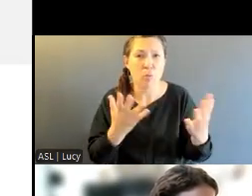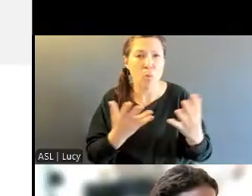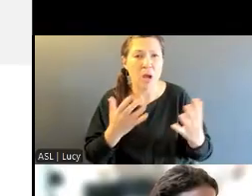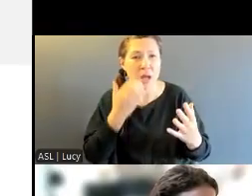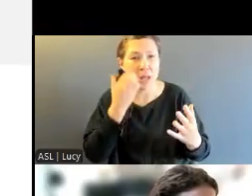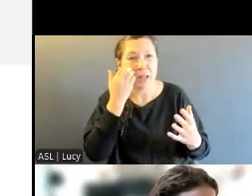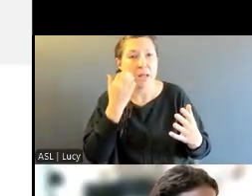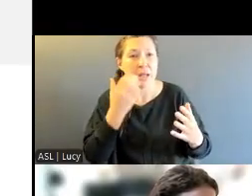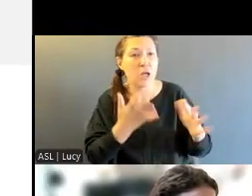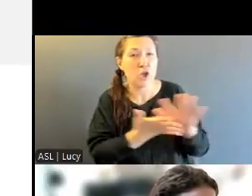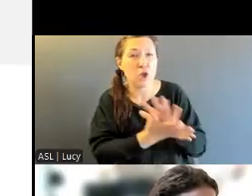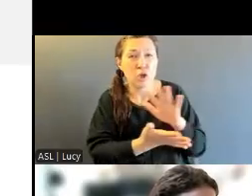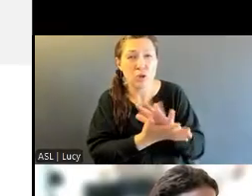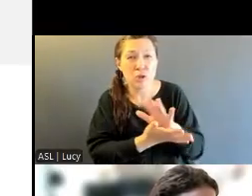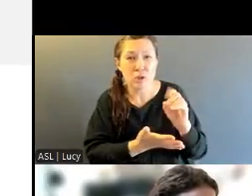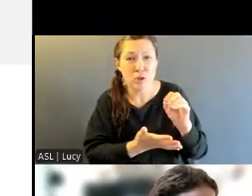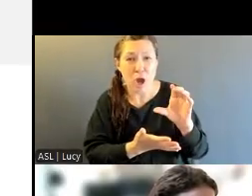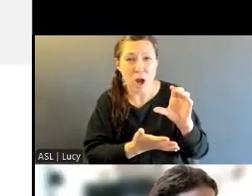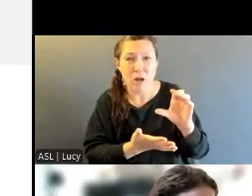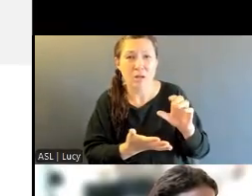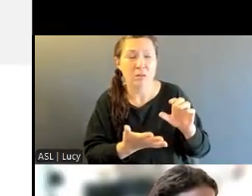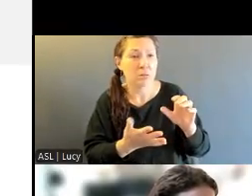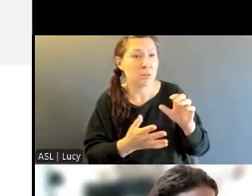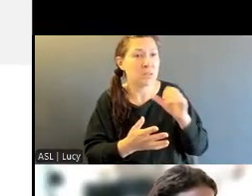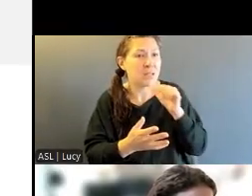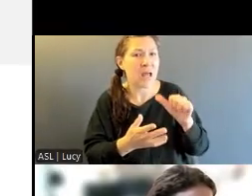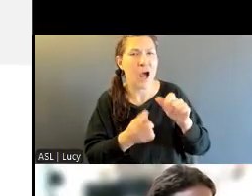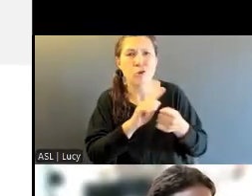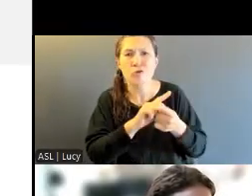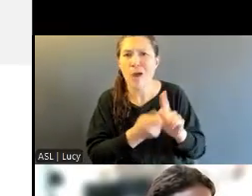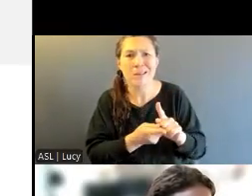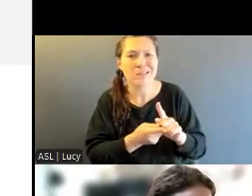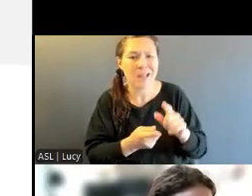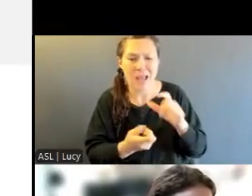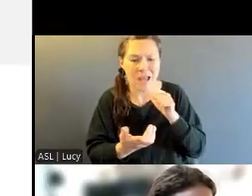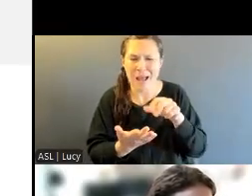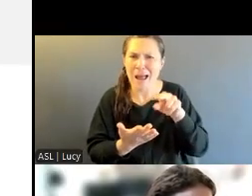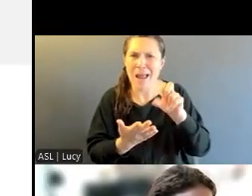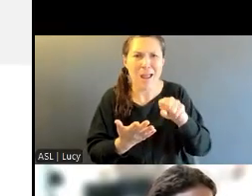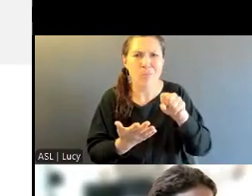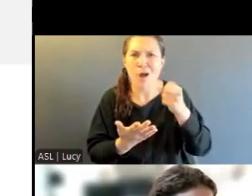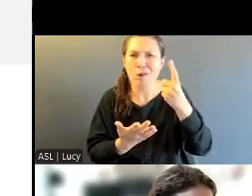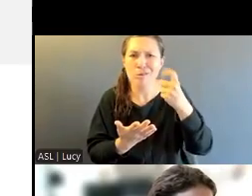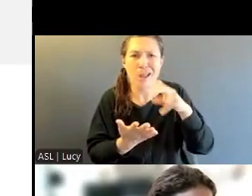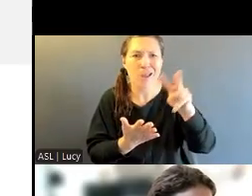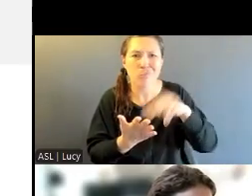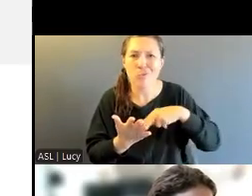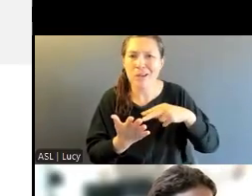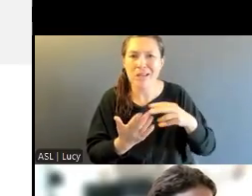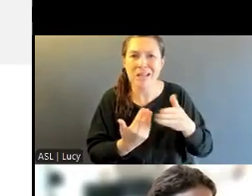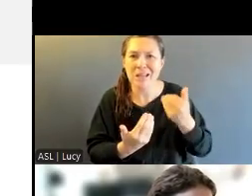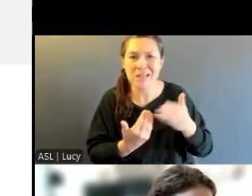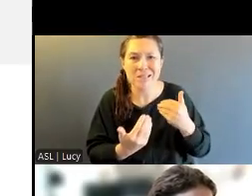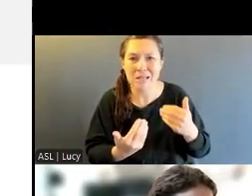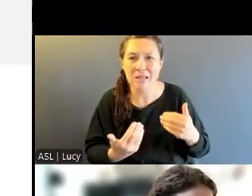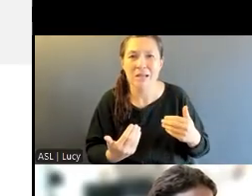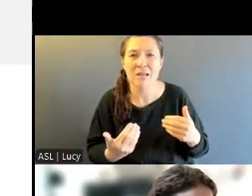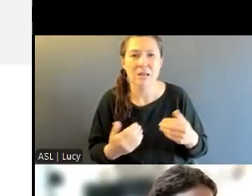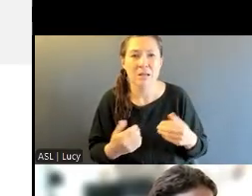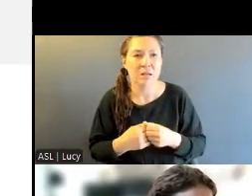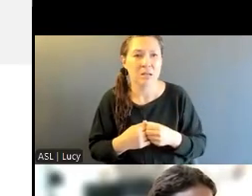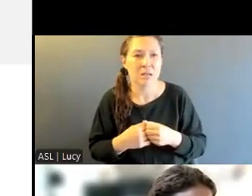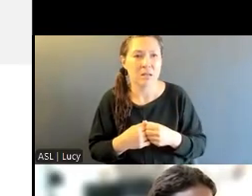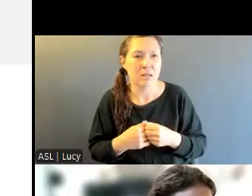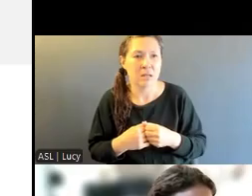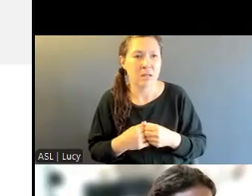either or not translated in ways that were easy to understand, such as the individualized